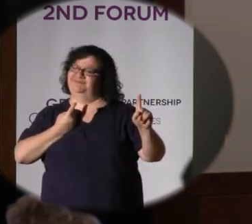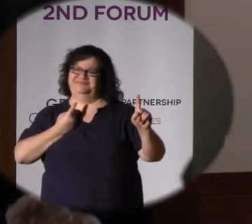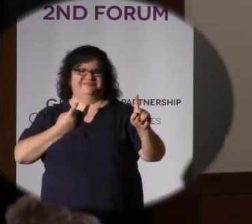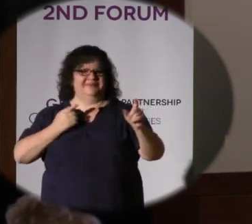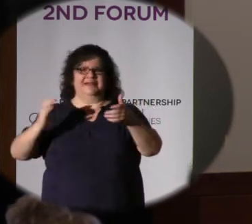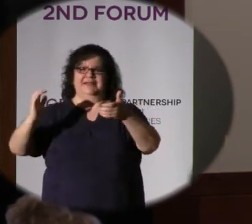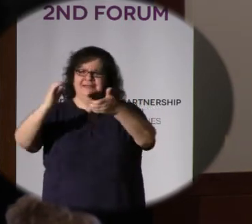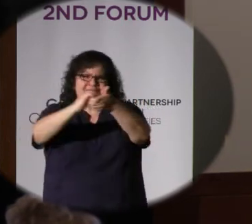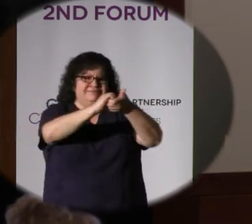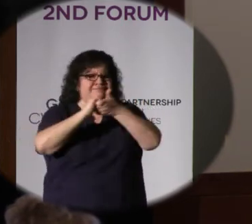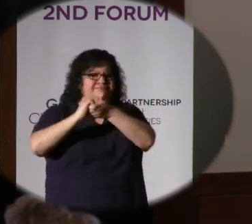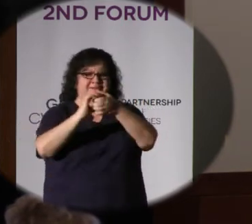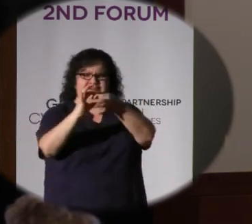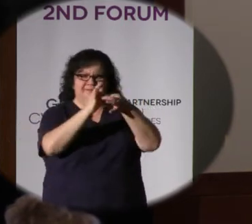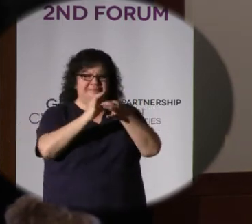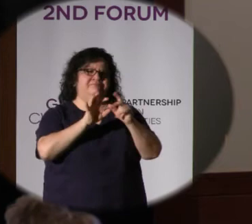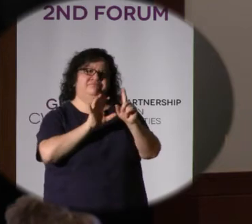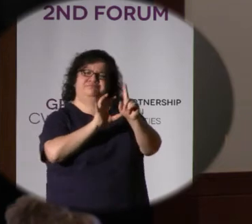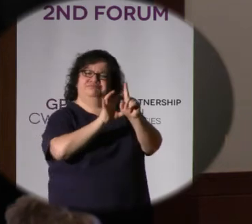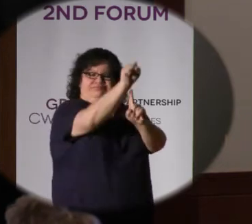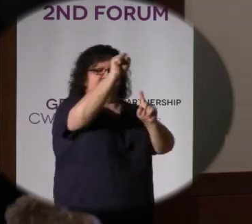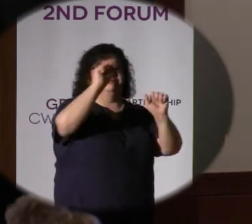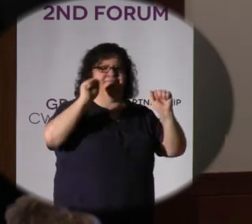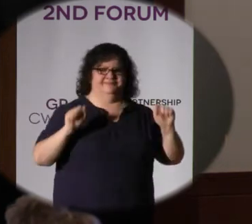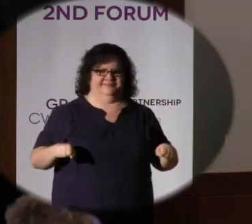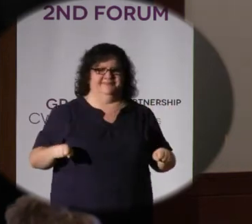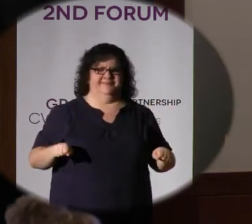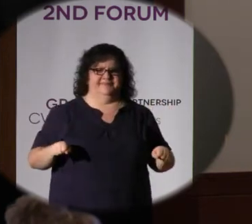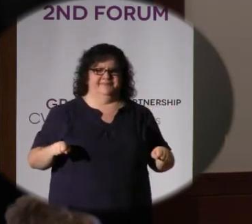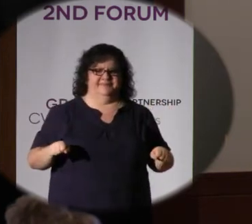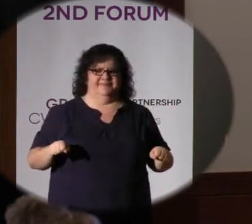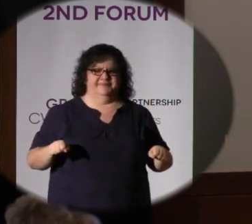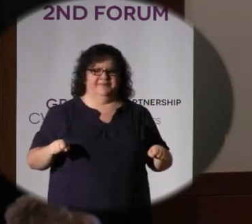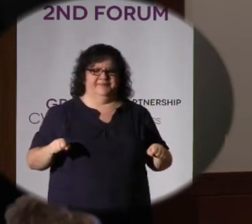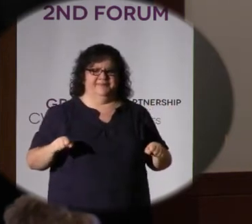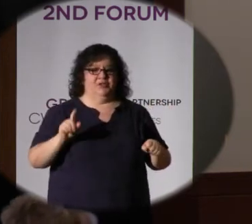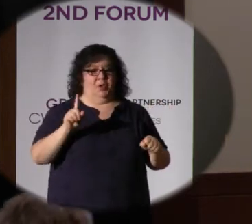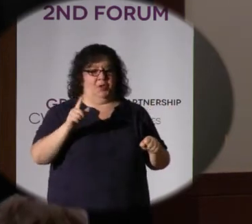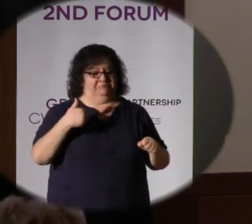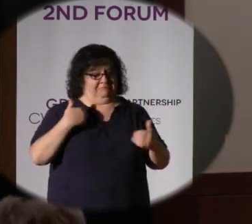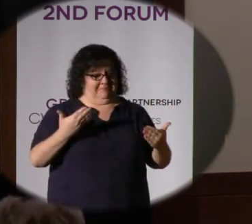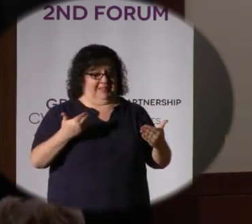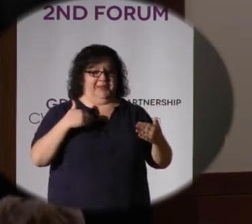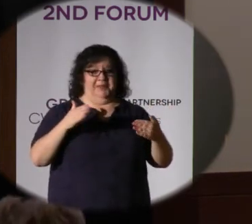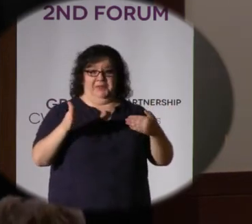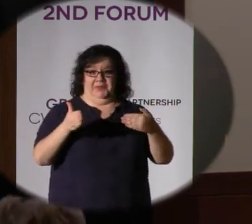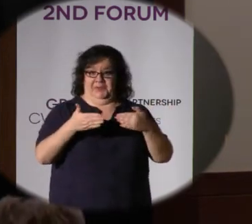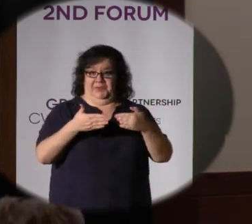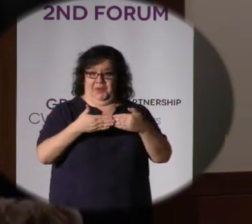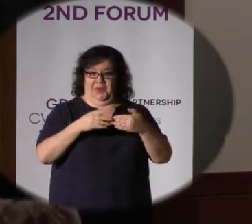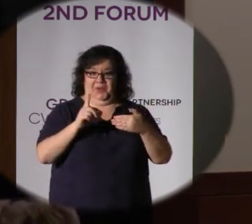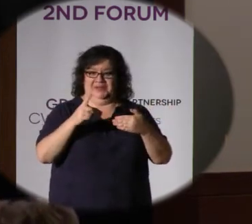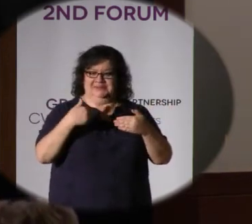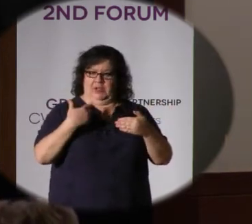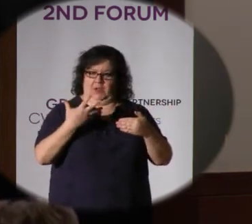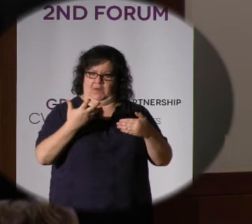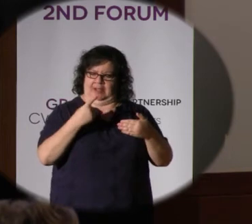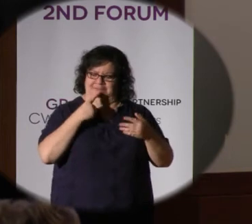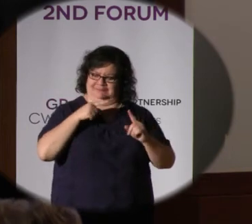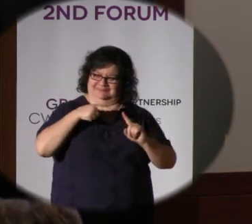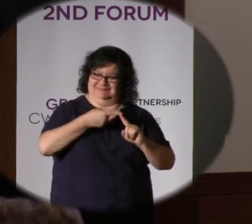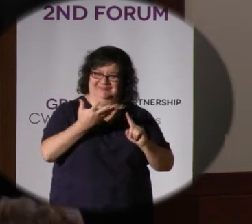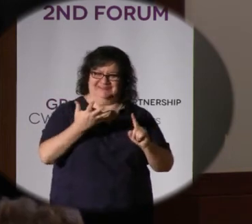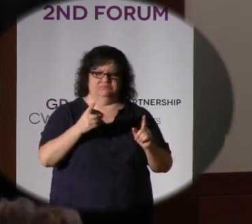Let me end, ladies and gentlemen, by emphasizing a plain truth, that universal human